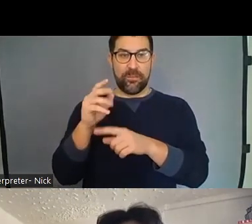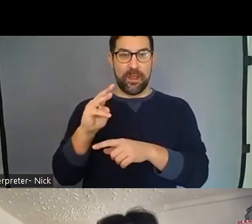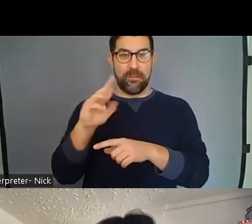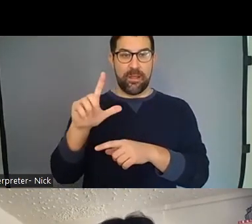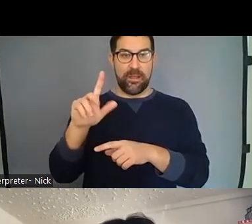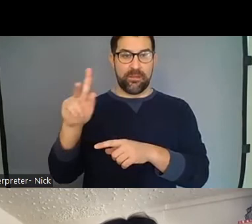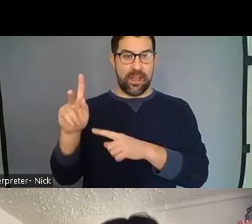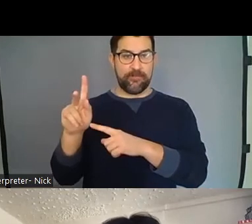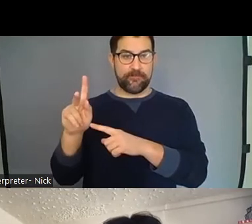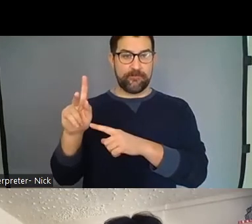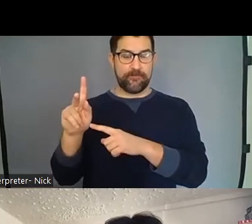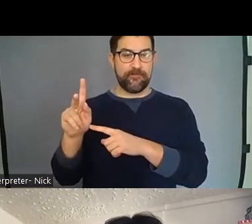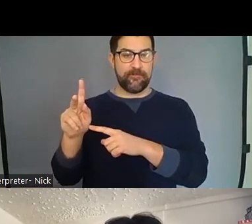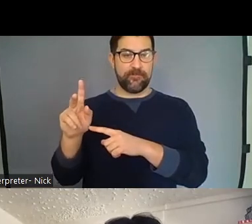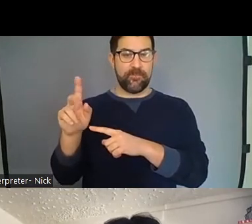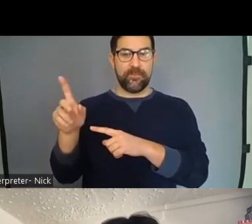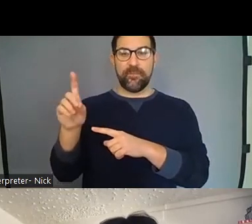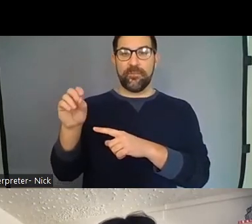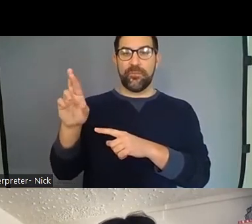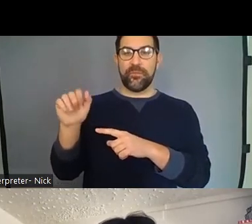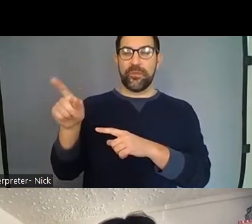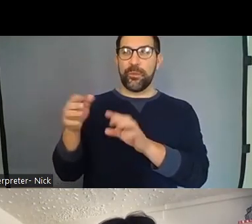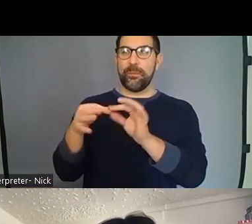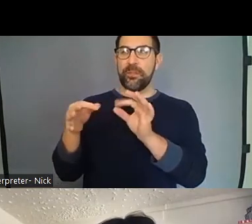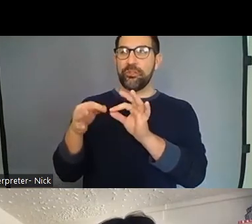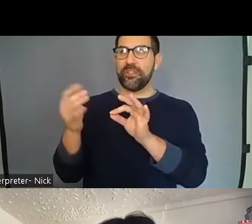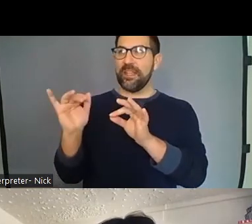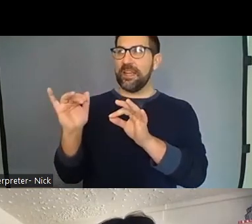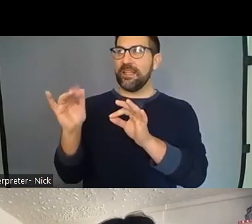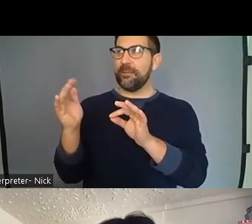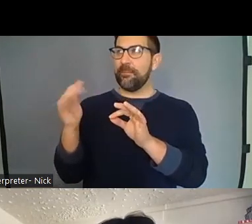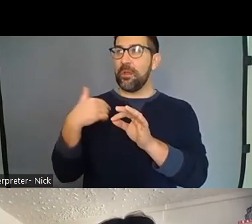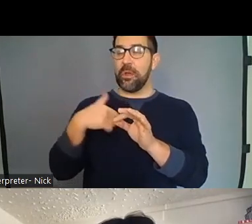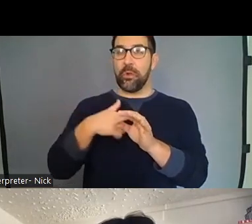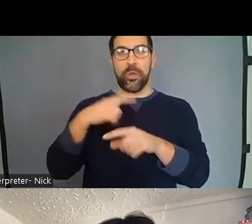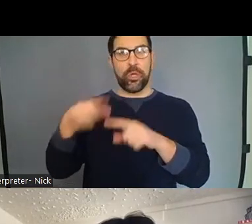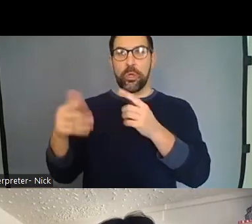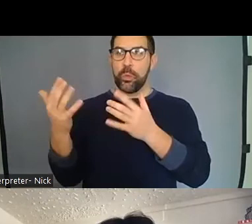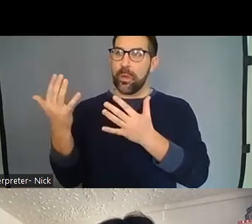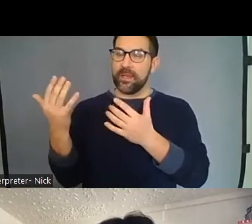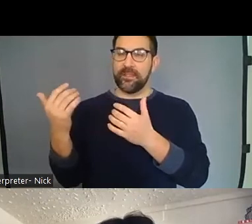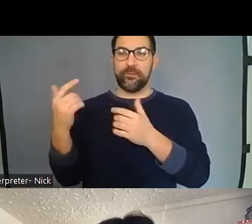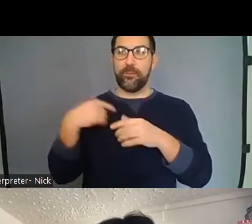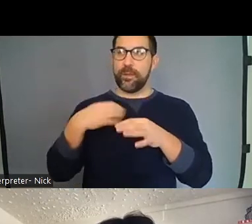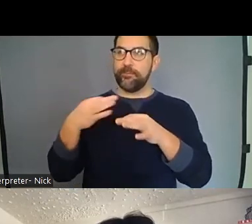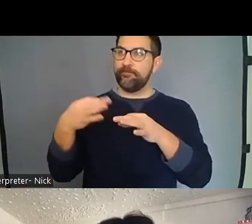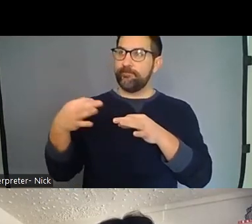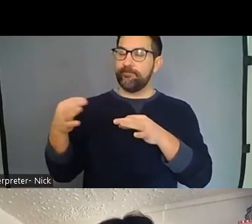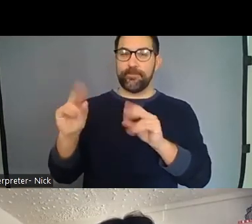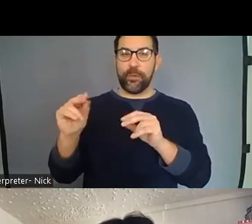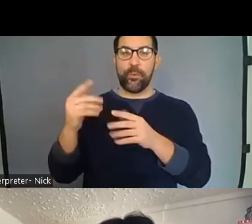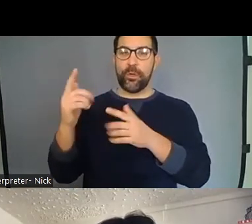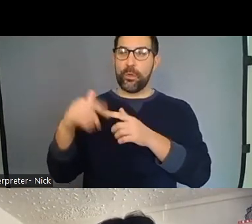King. So Dora, you said something to the effect of, we couldn't wait, like we could no longer wait.